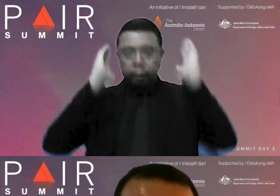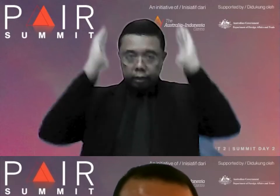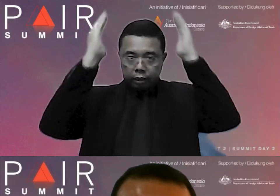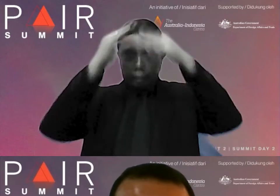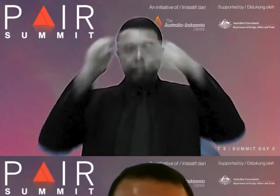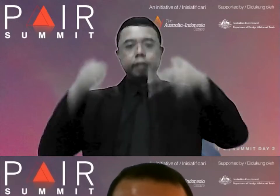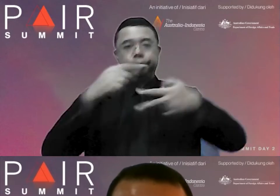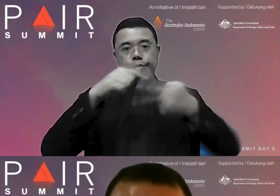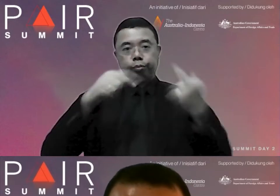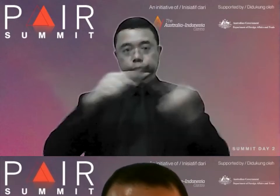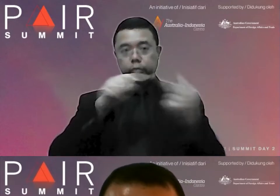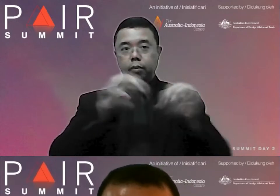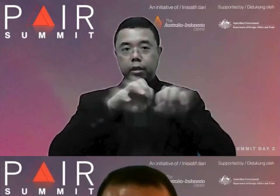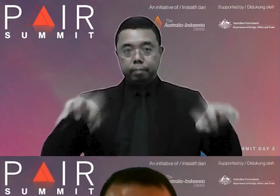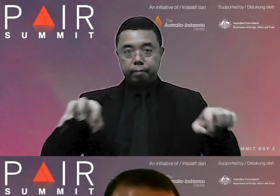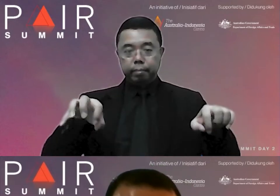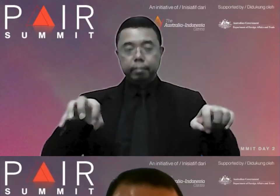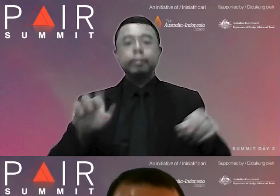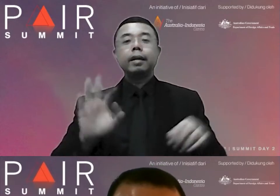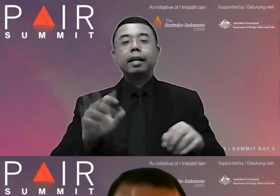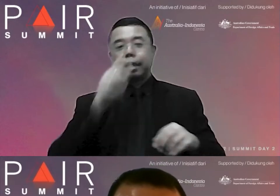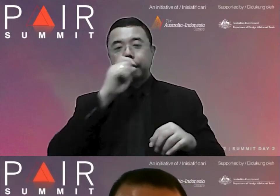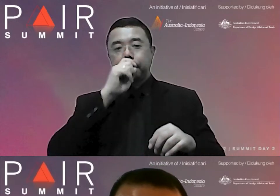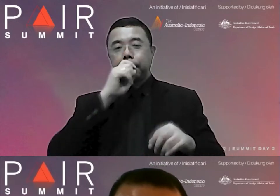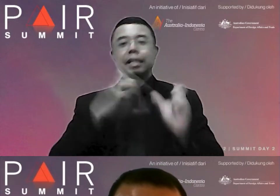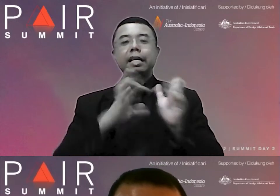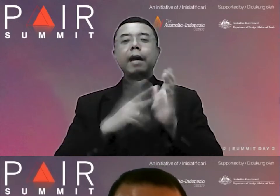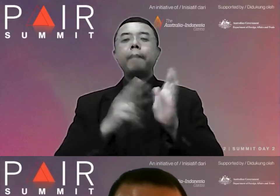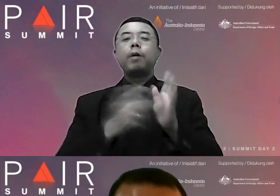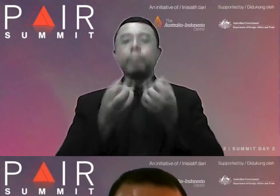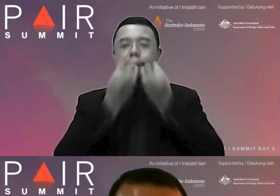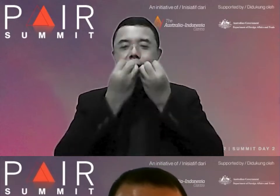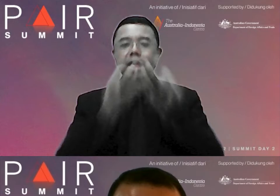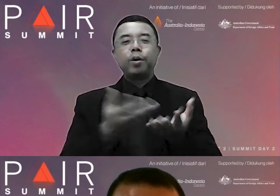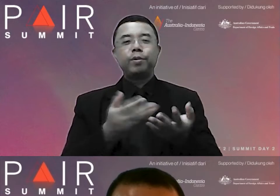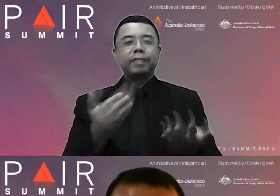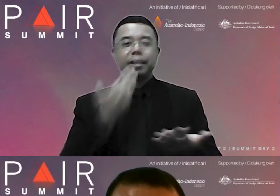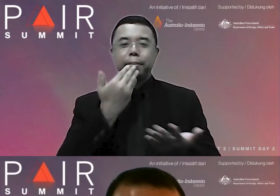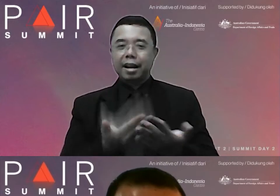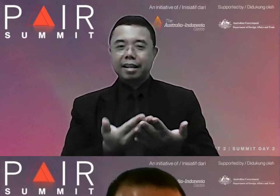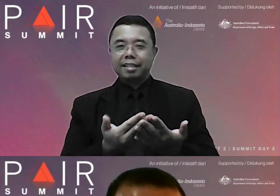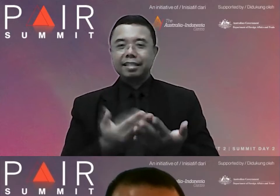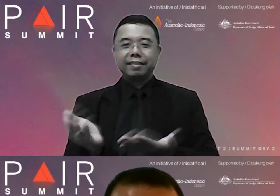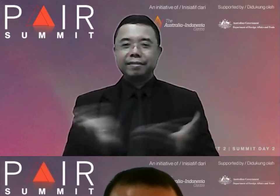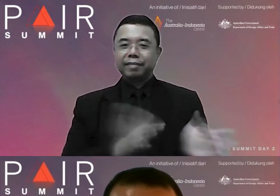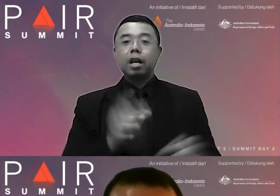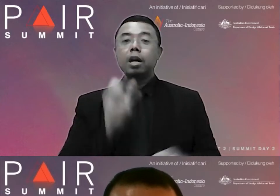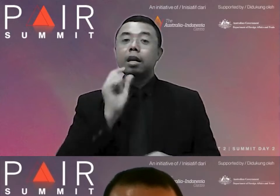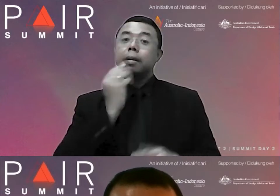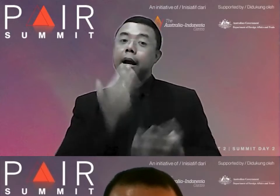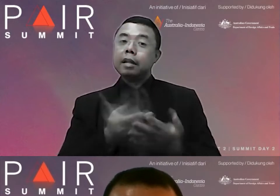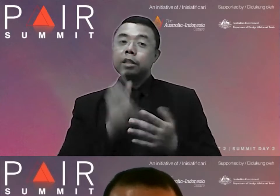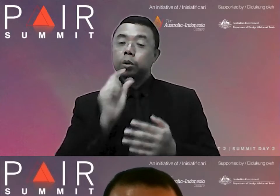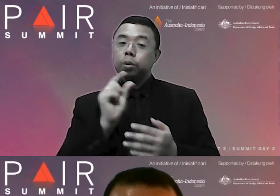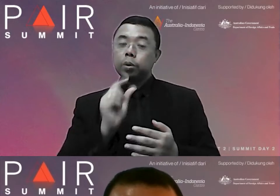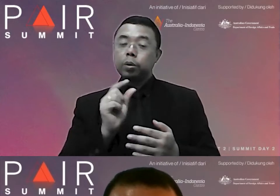this. Thank you, Ansariadi, and thank you to the other research team, because what we